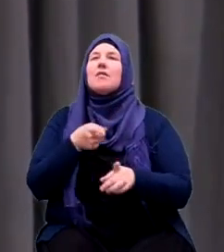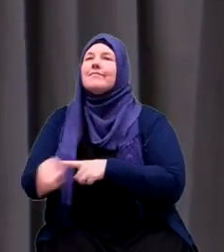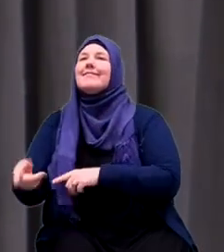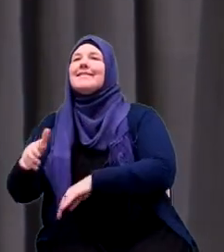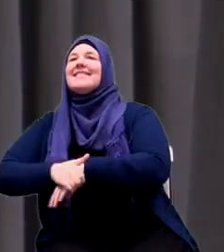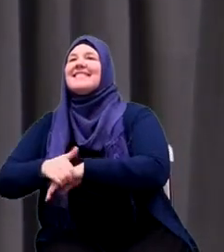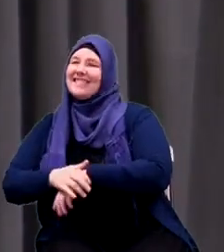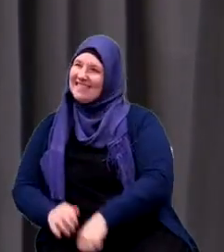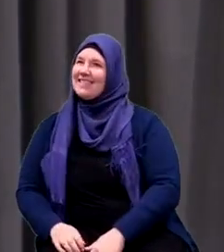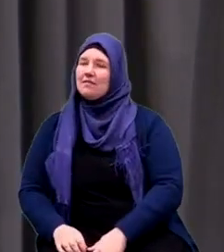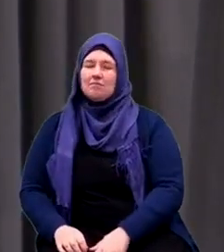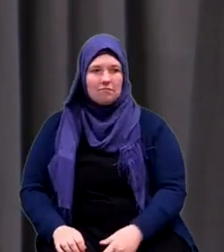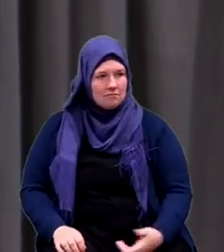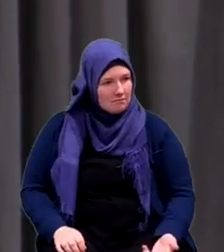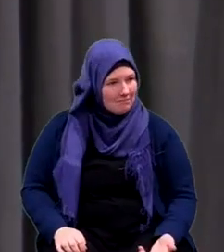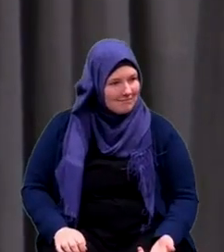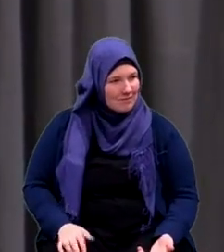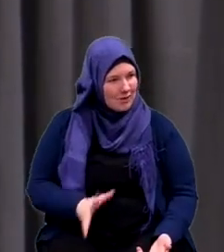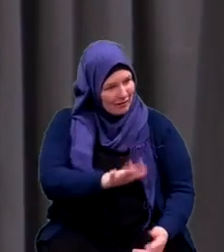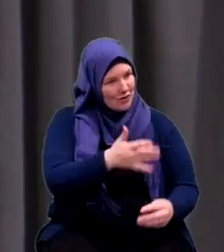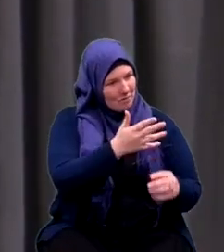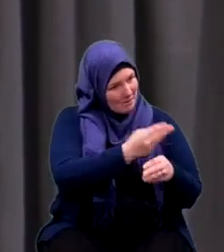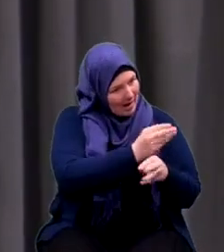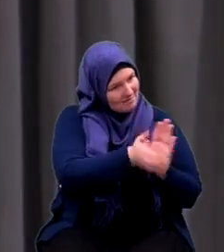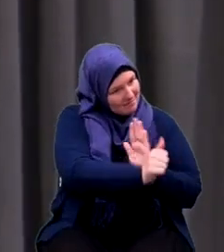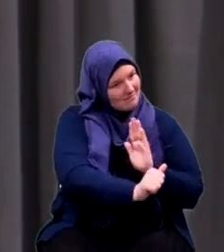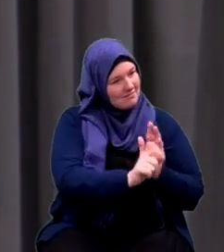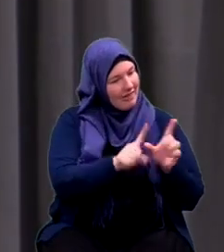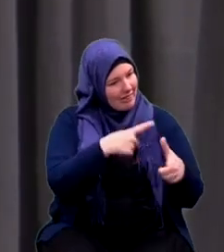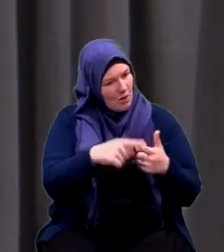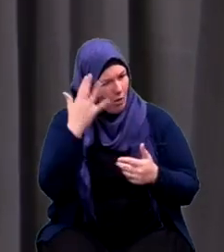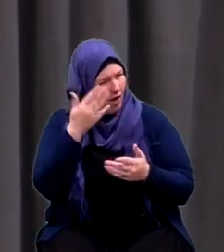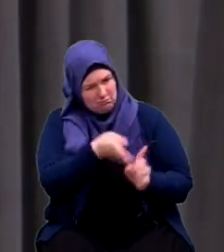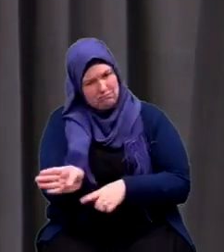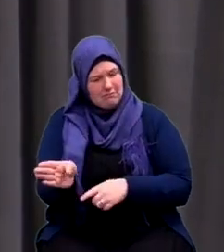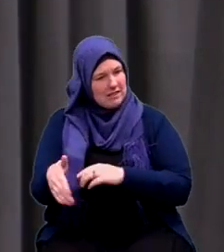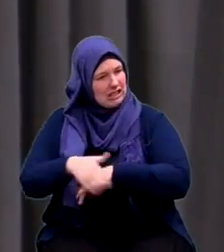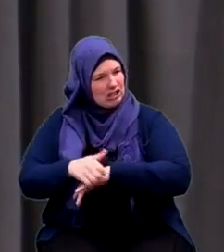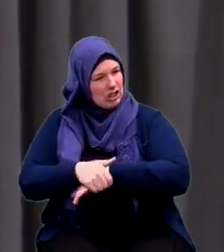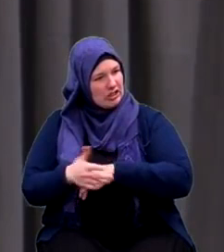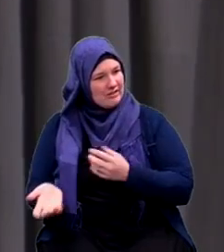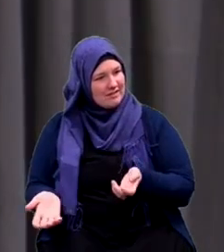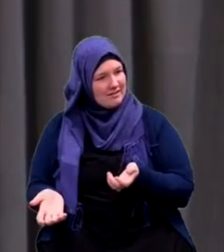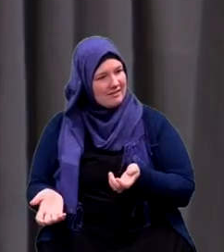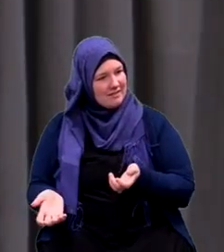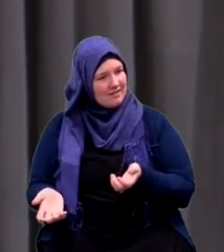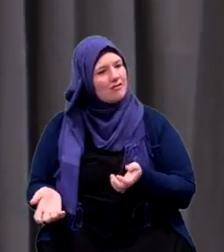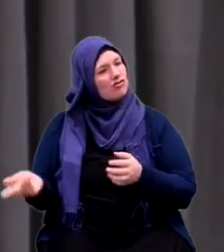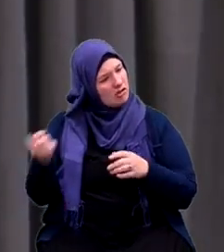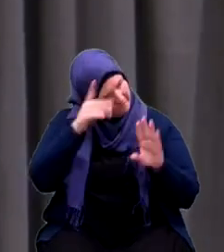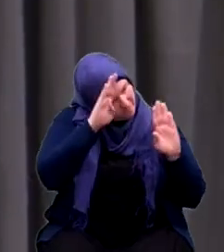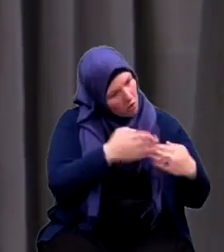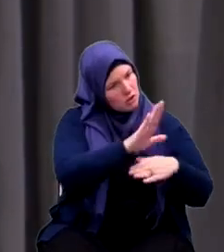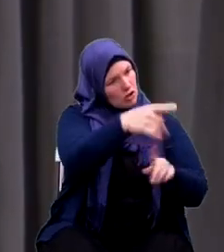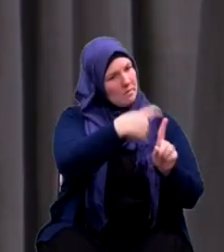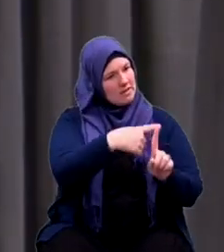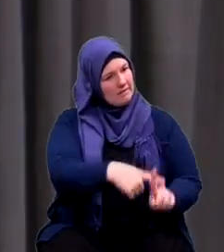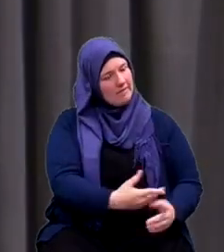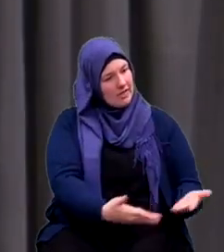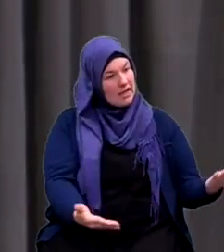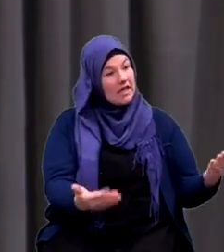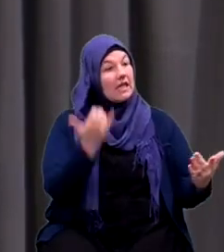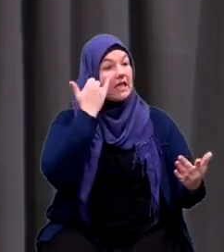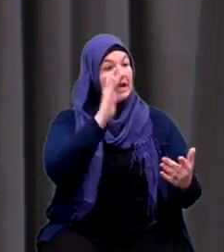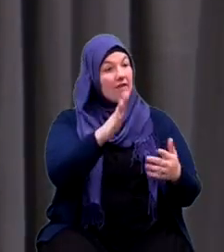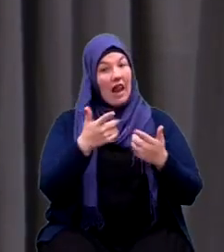English. You're wasting your life. You will just try it sometime and go back. And if your strength is